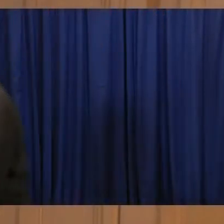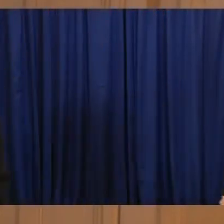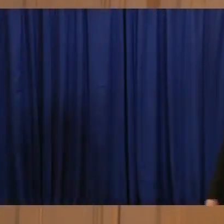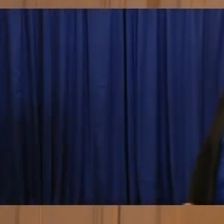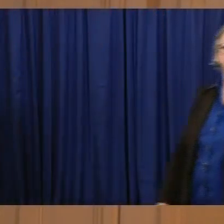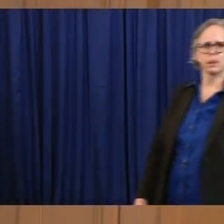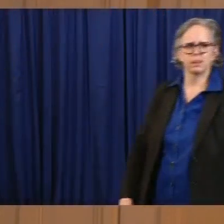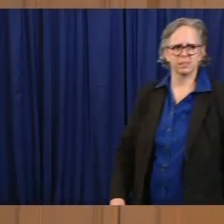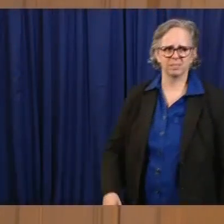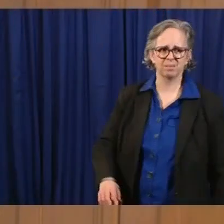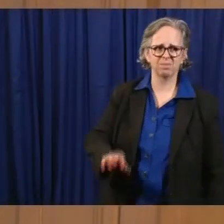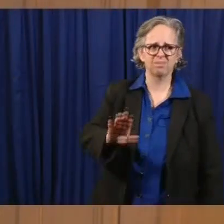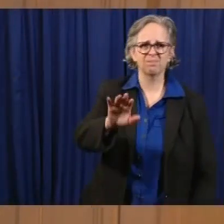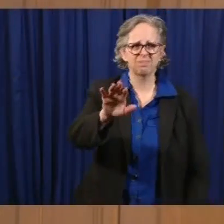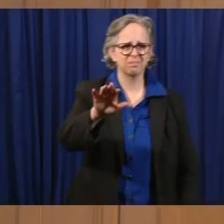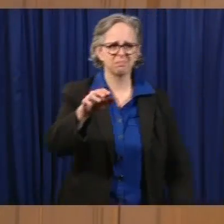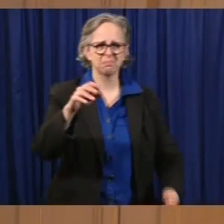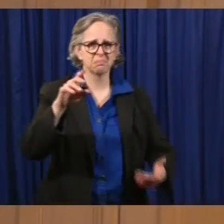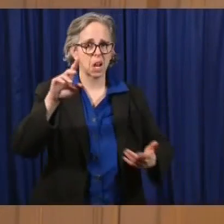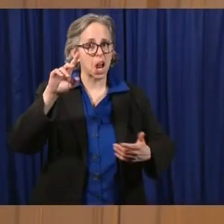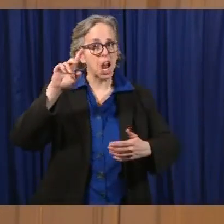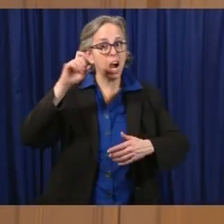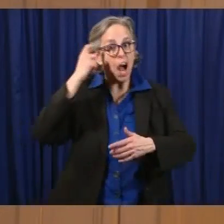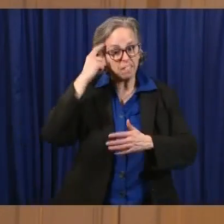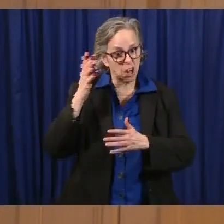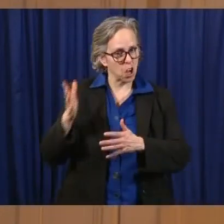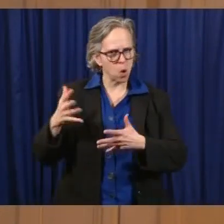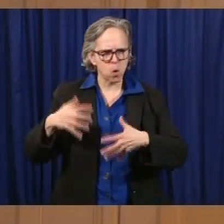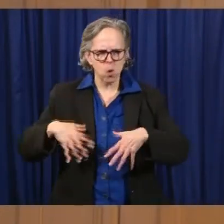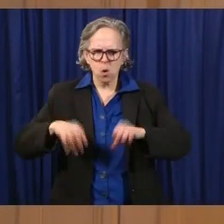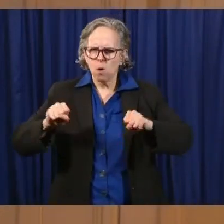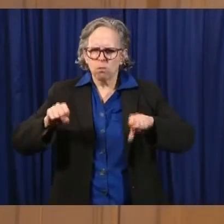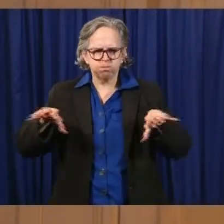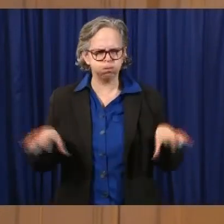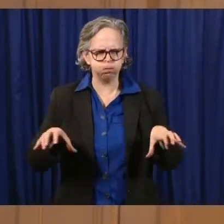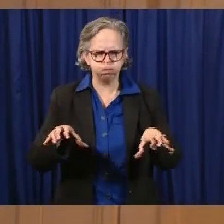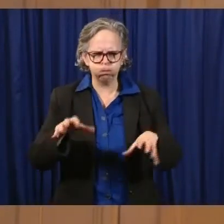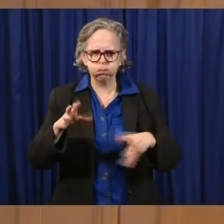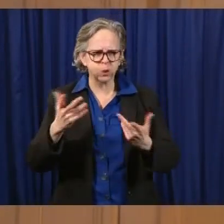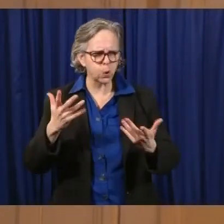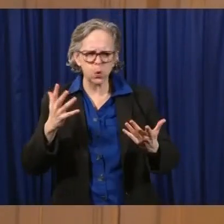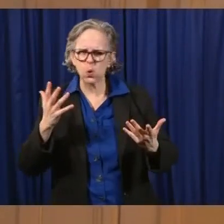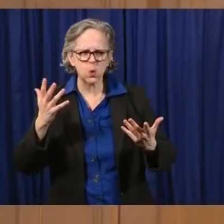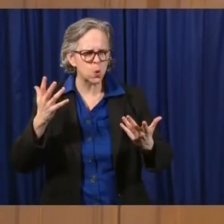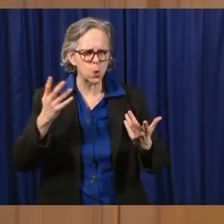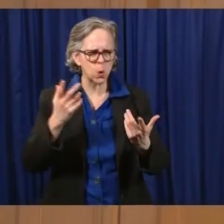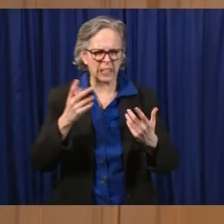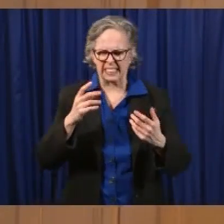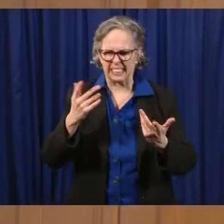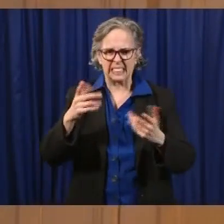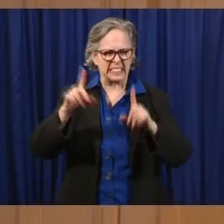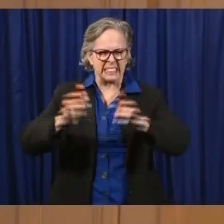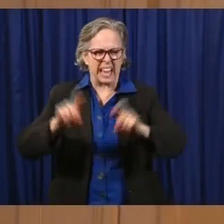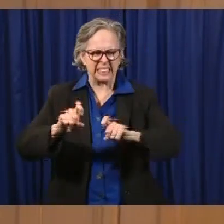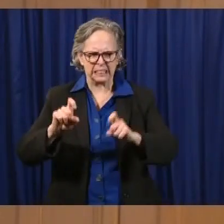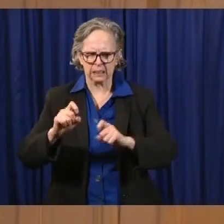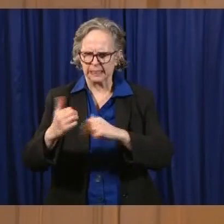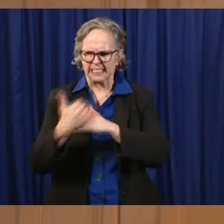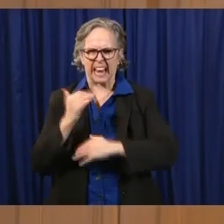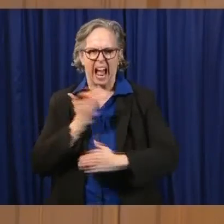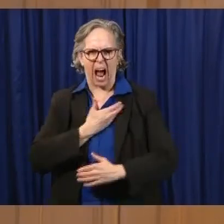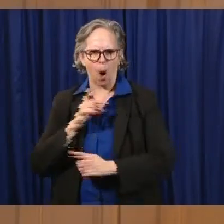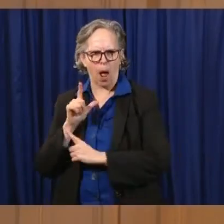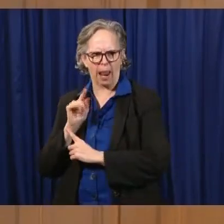they go through certain hospitals and our labs. So if you can get that information to us, I have a team, a